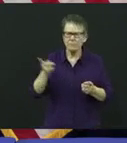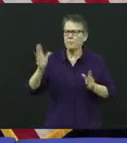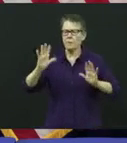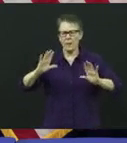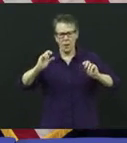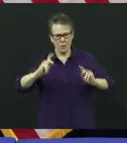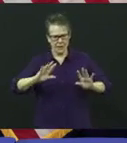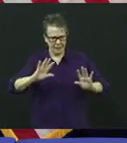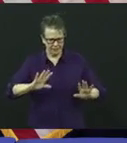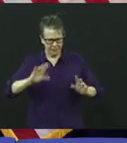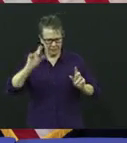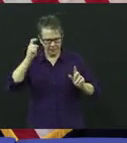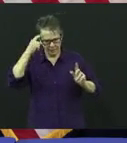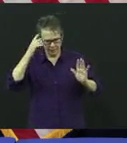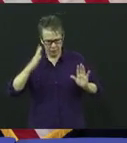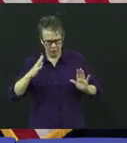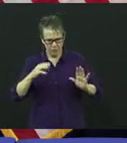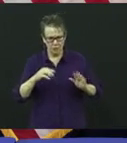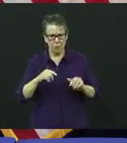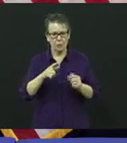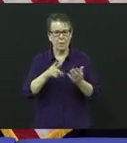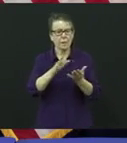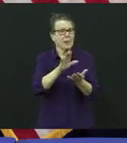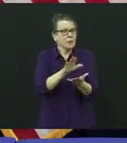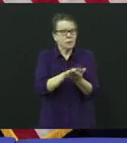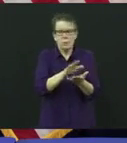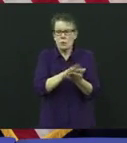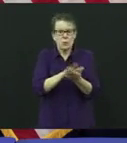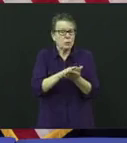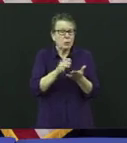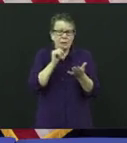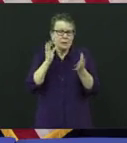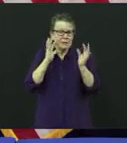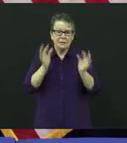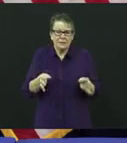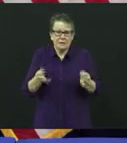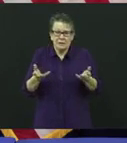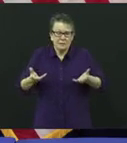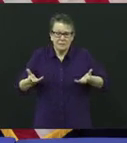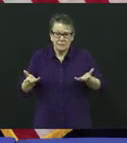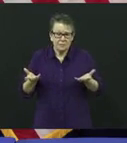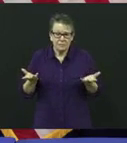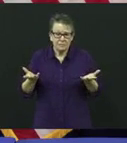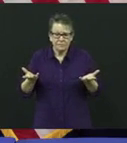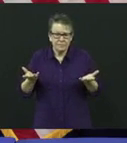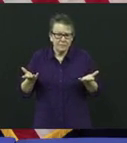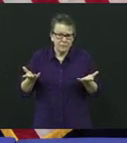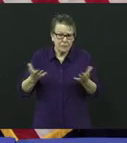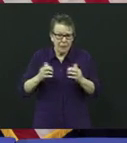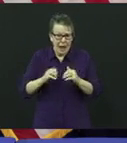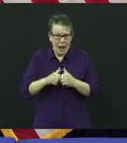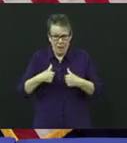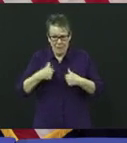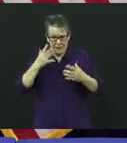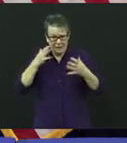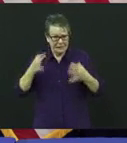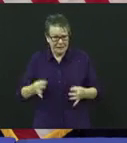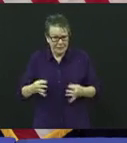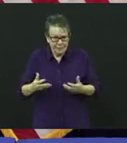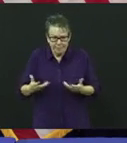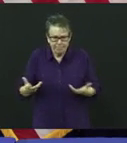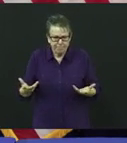haven't taken yet. I don't have any more color on that. What are we going to look to? We're probably going to be looking at a lot of the things